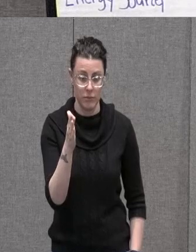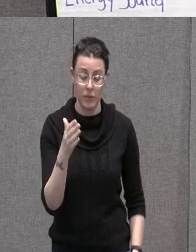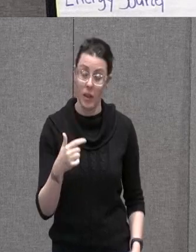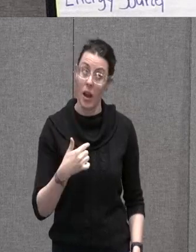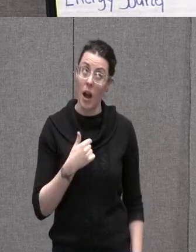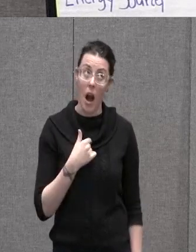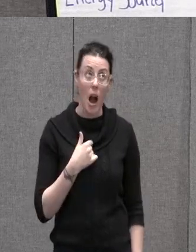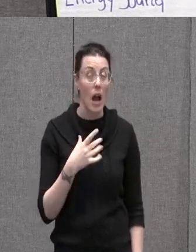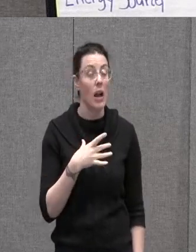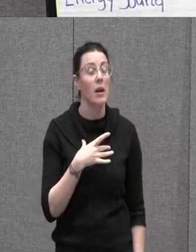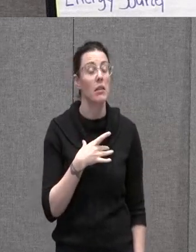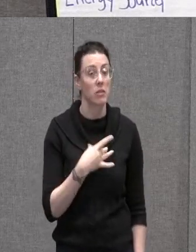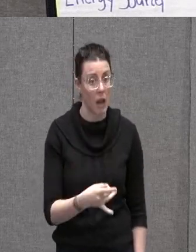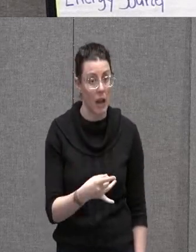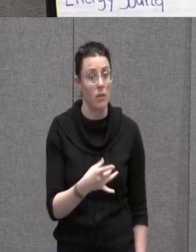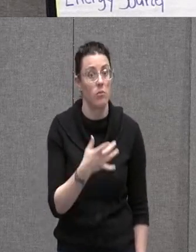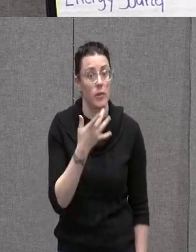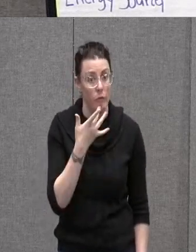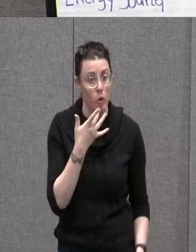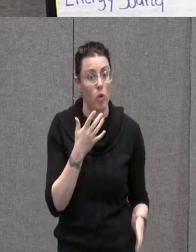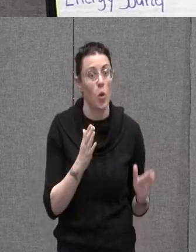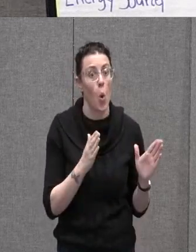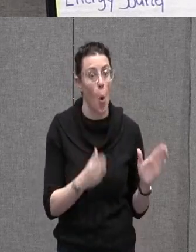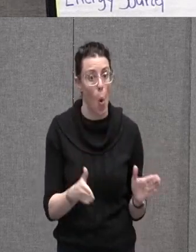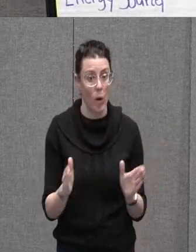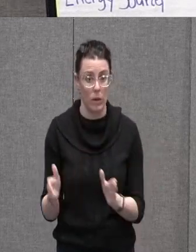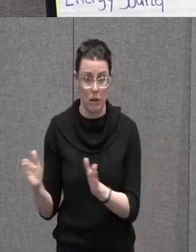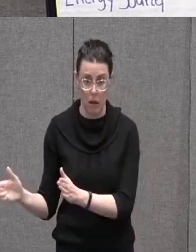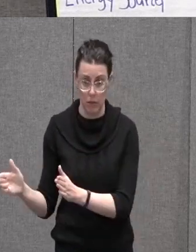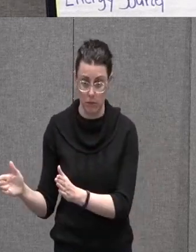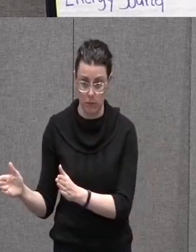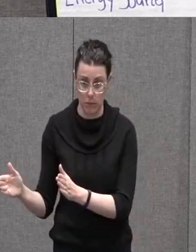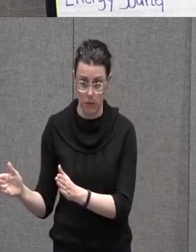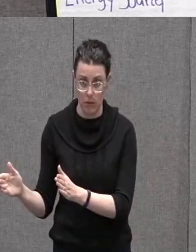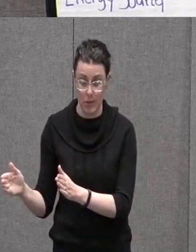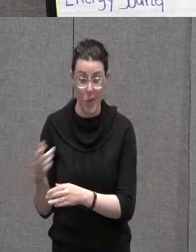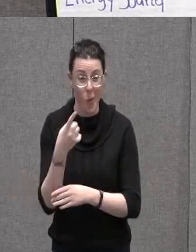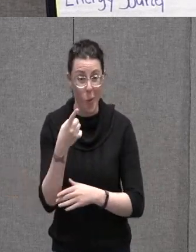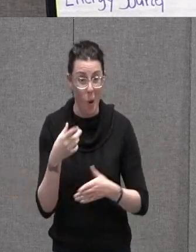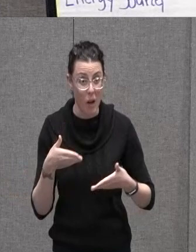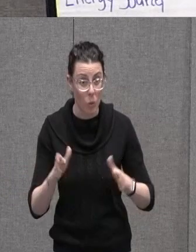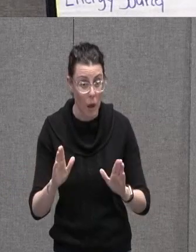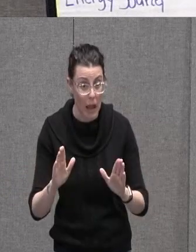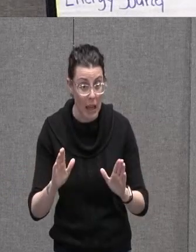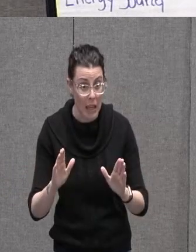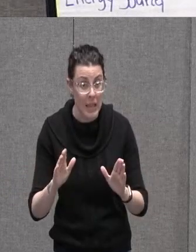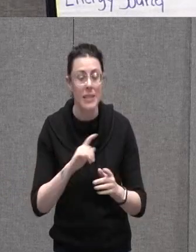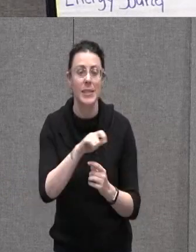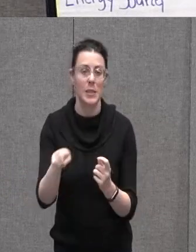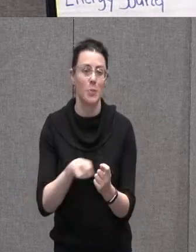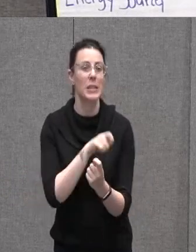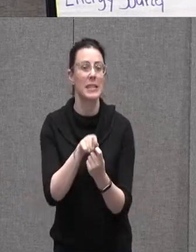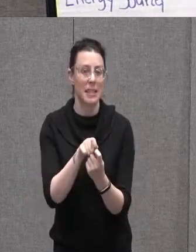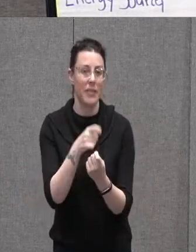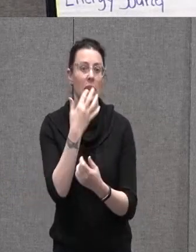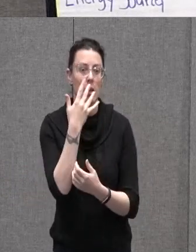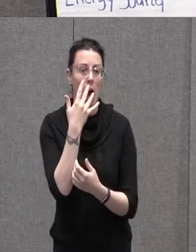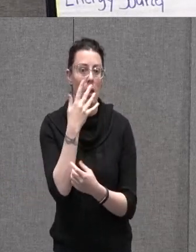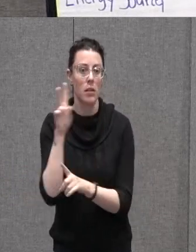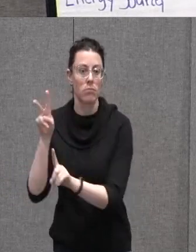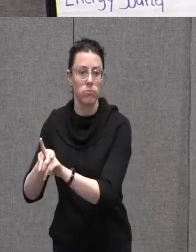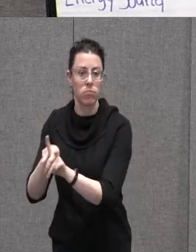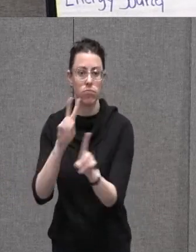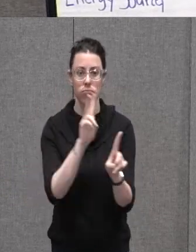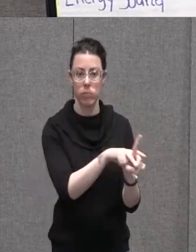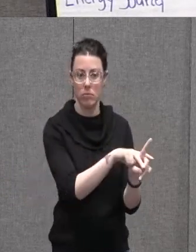organized. And one of the ways to organize is to use very specific colors. There you go. So we're going to use, let's see, I